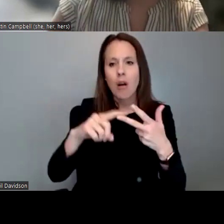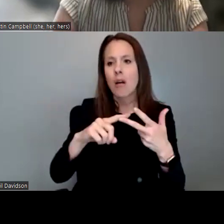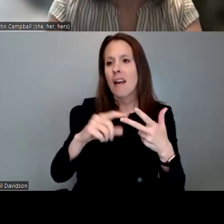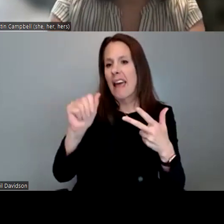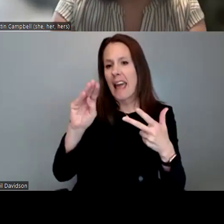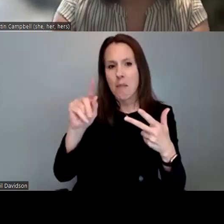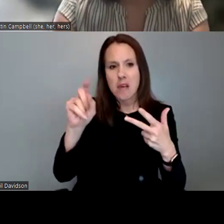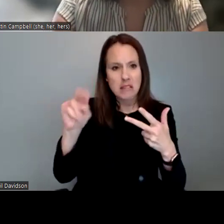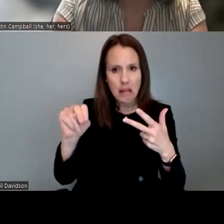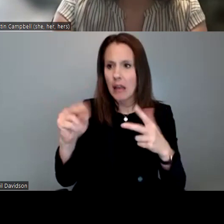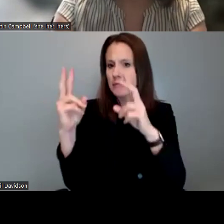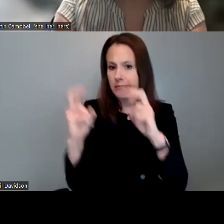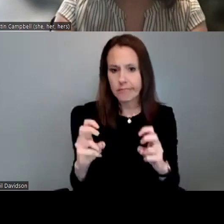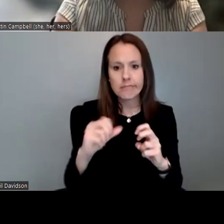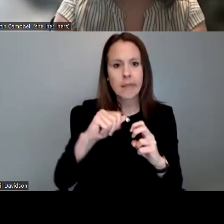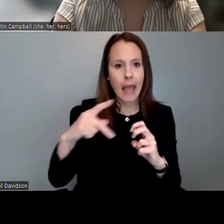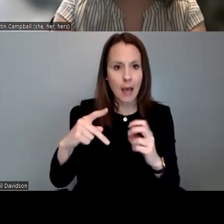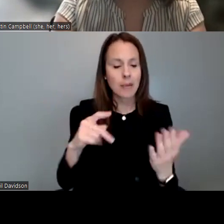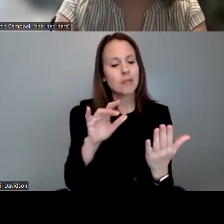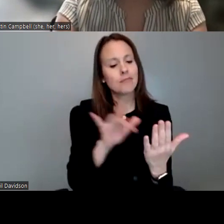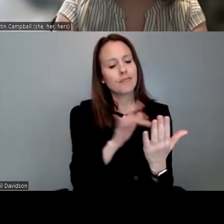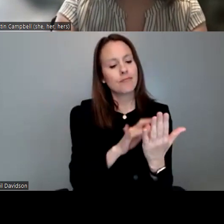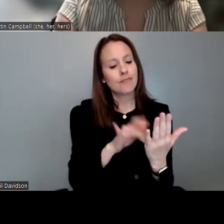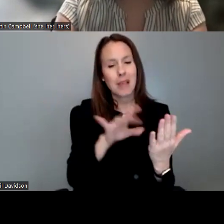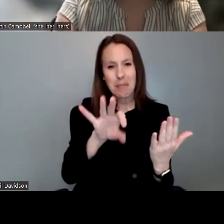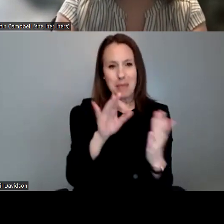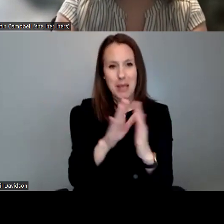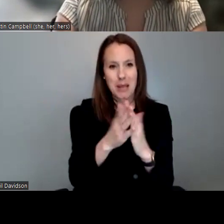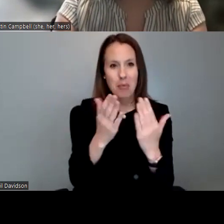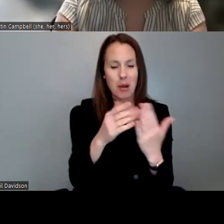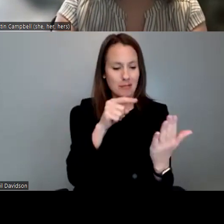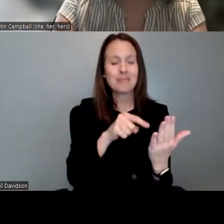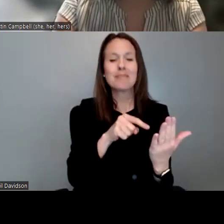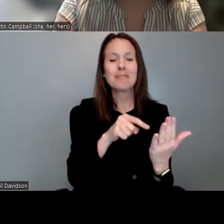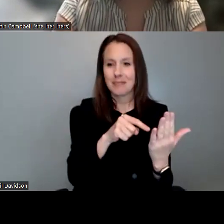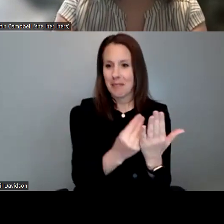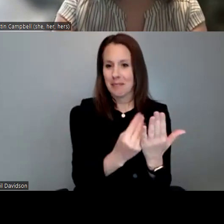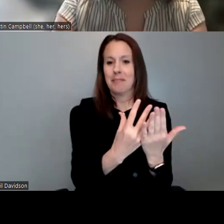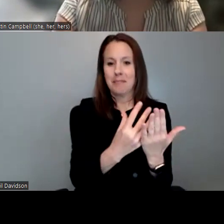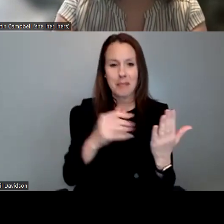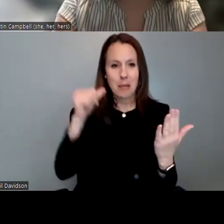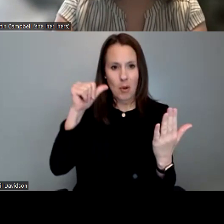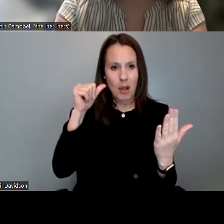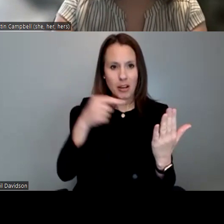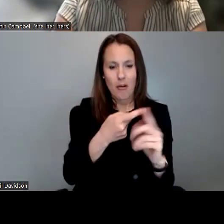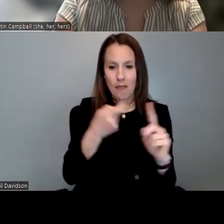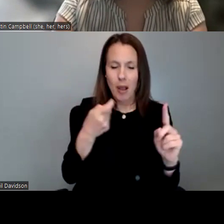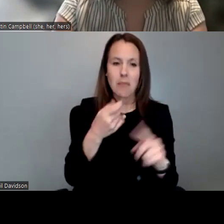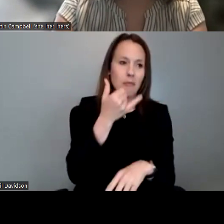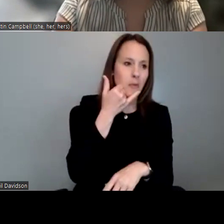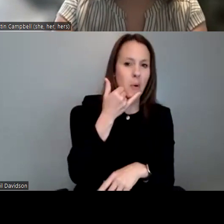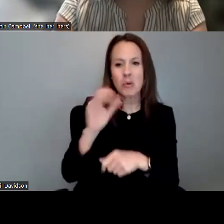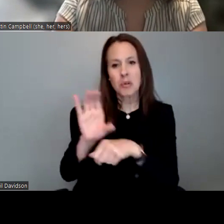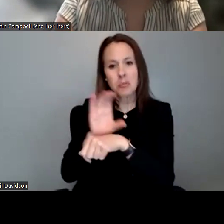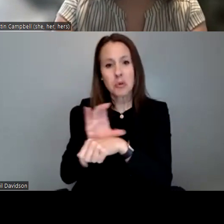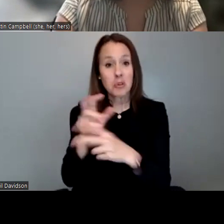can play books on their mobile device or their computer. I